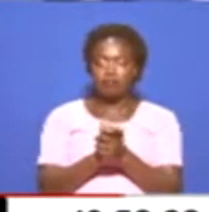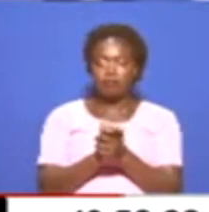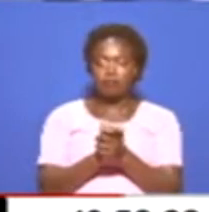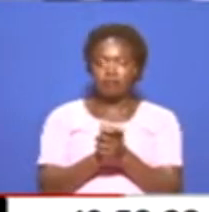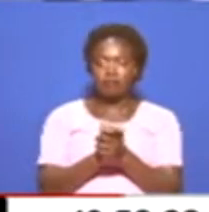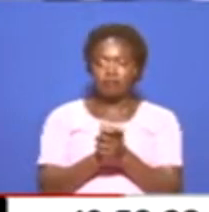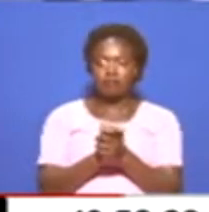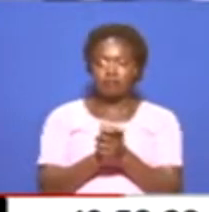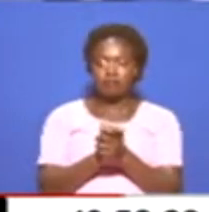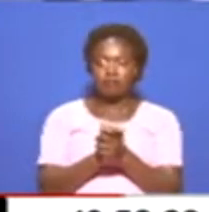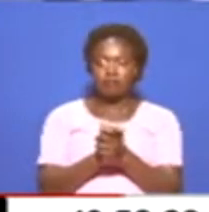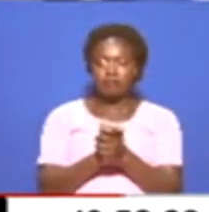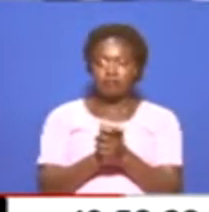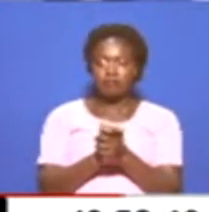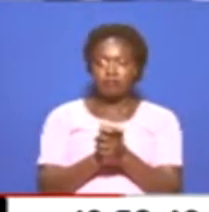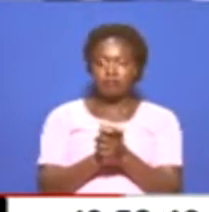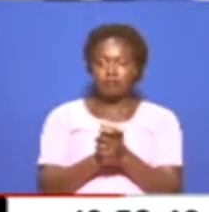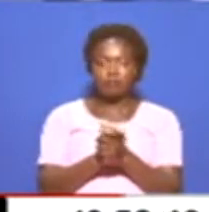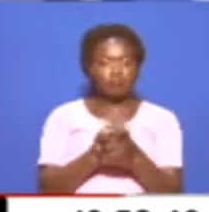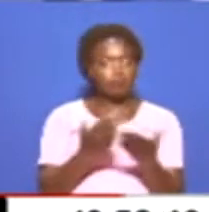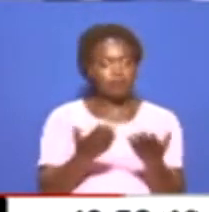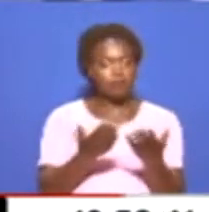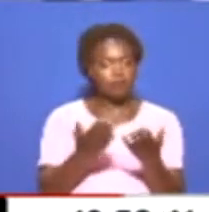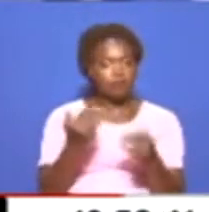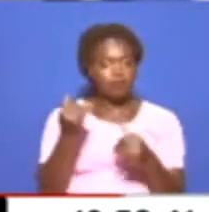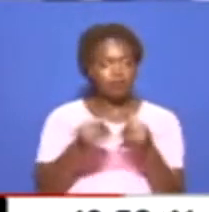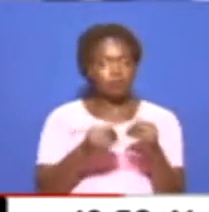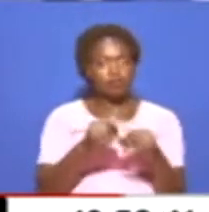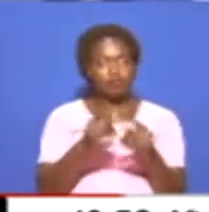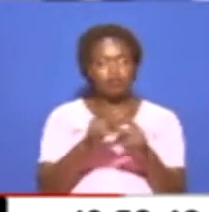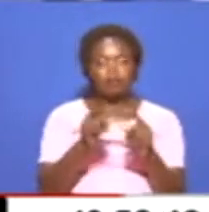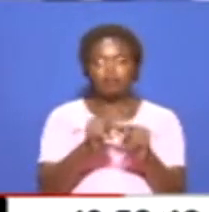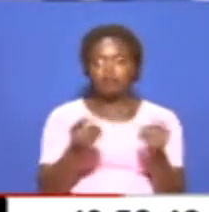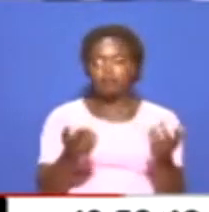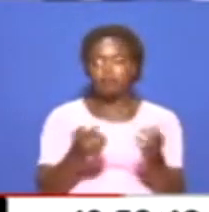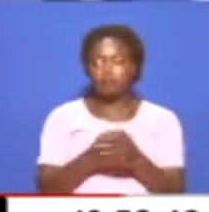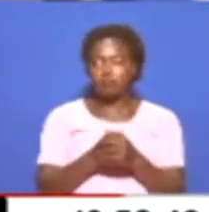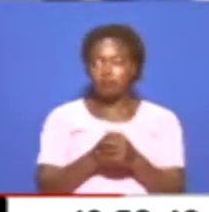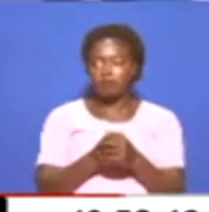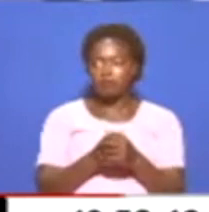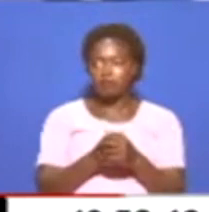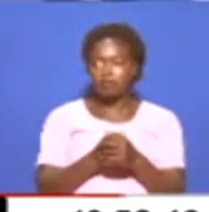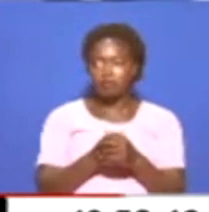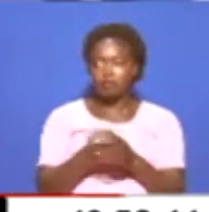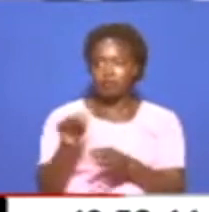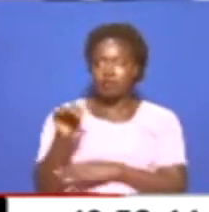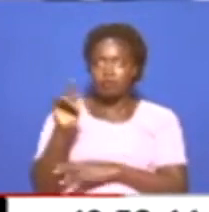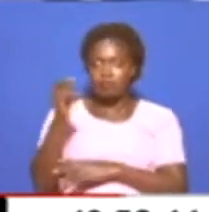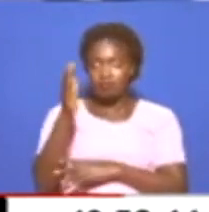comes to the hate speech that we are seeing? Unfortunately, we are out of time.